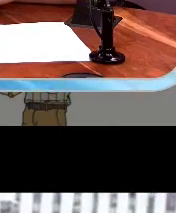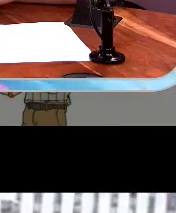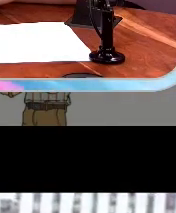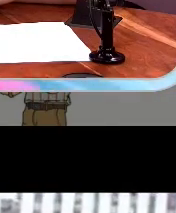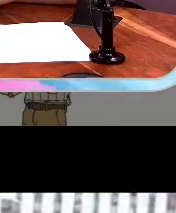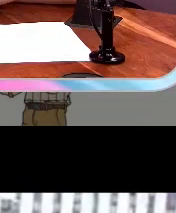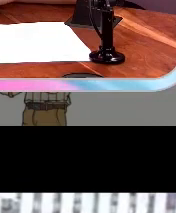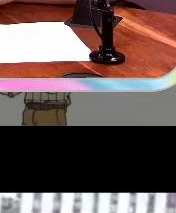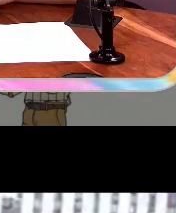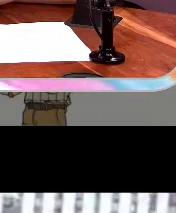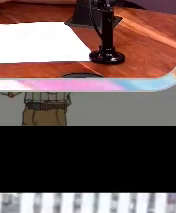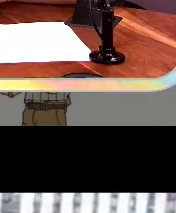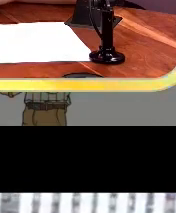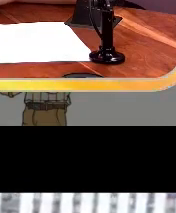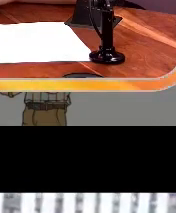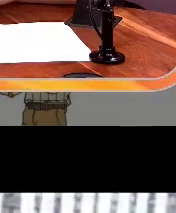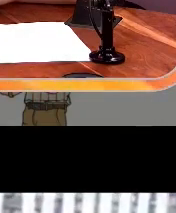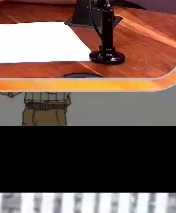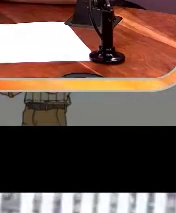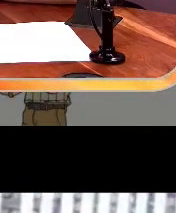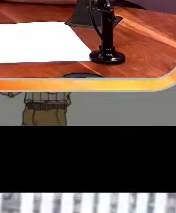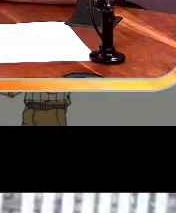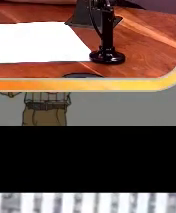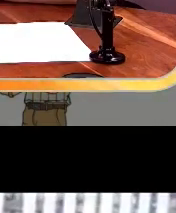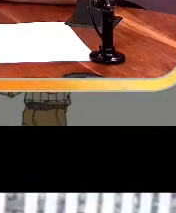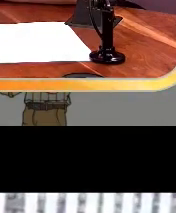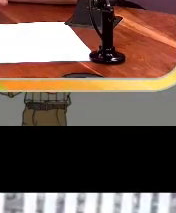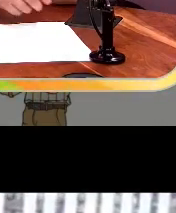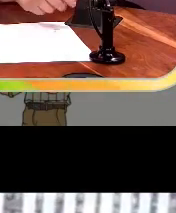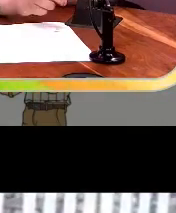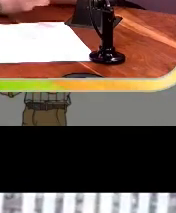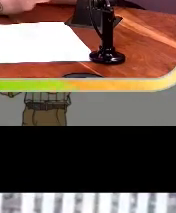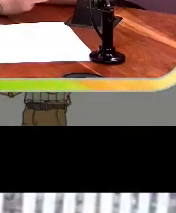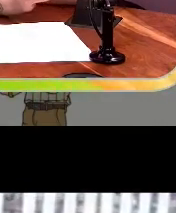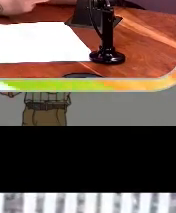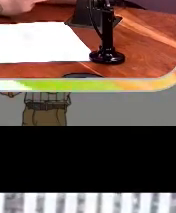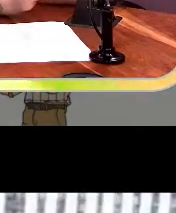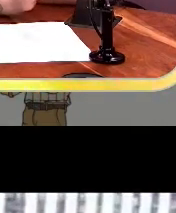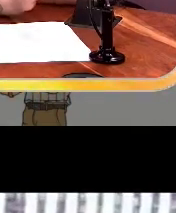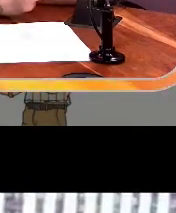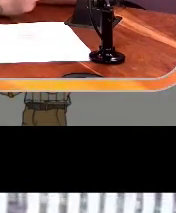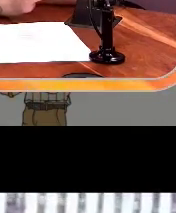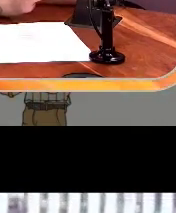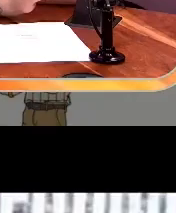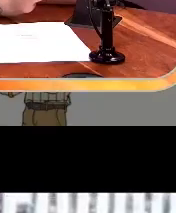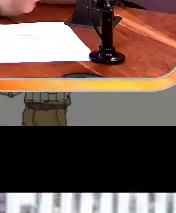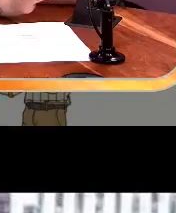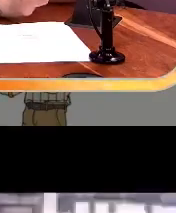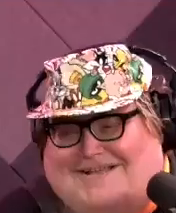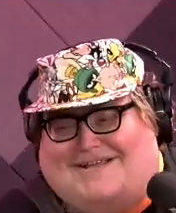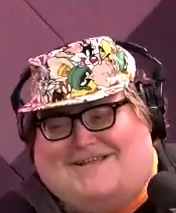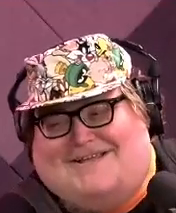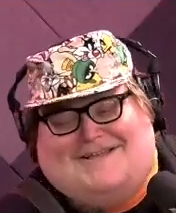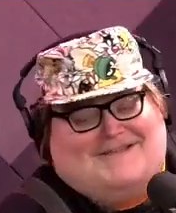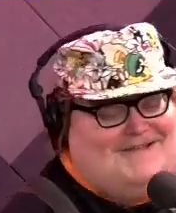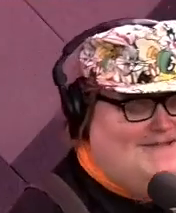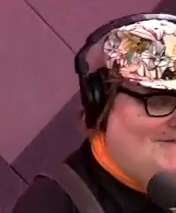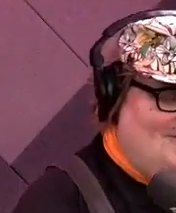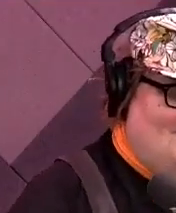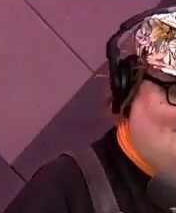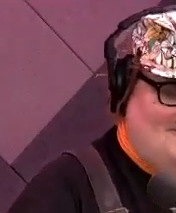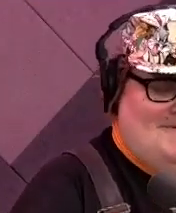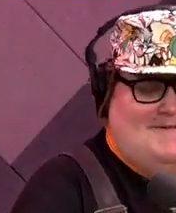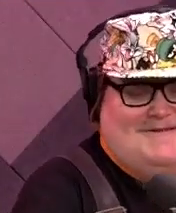Yeah. Look, she's I dancing said around. I messaged you that I wanted to funny bone her. Yeah. Look at everyone clapping